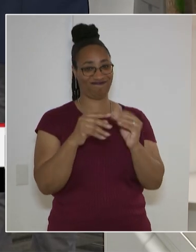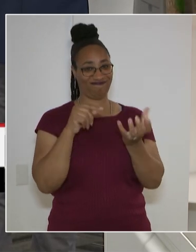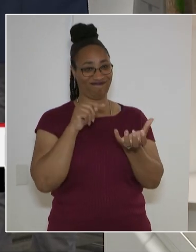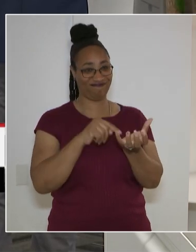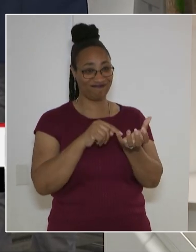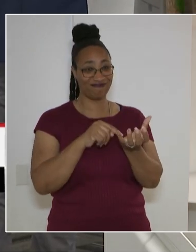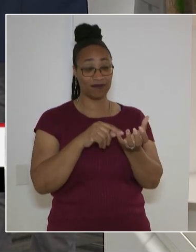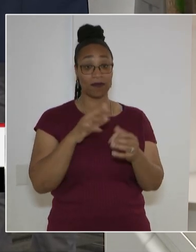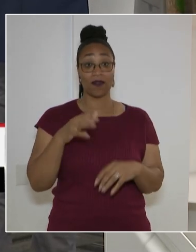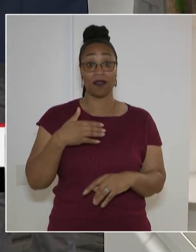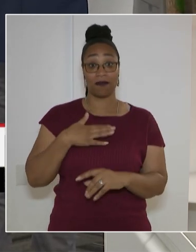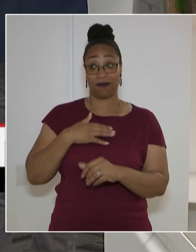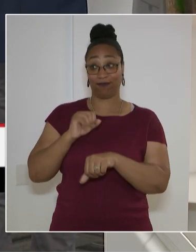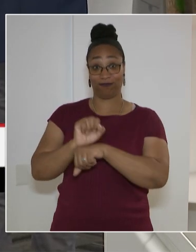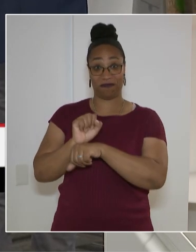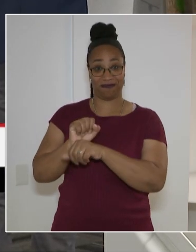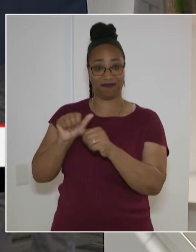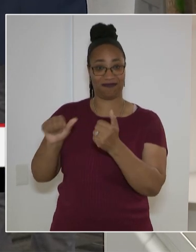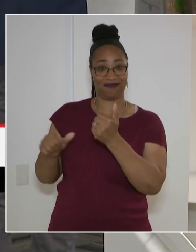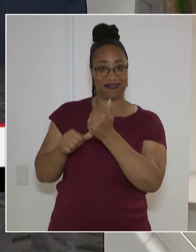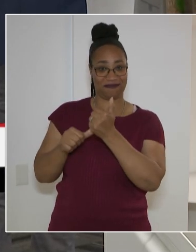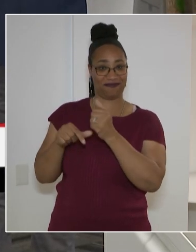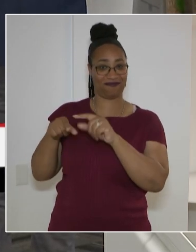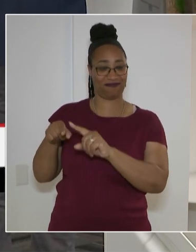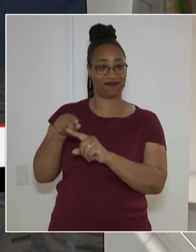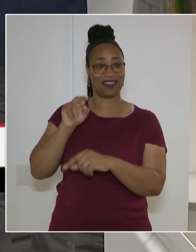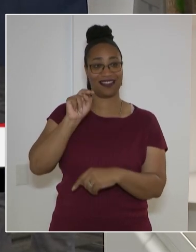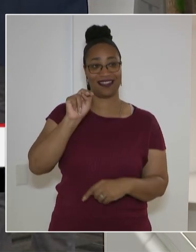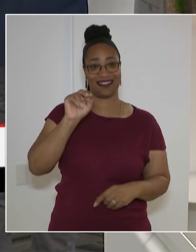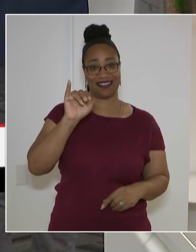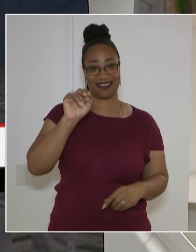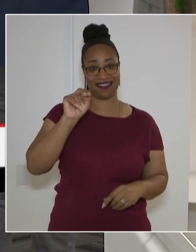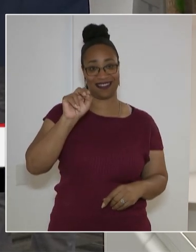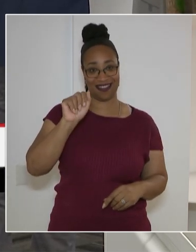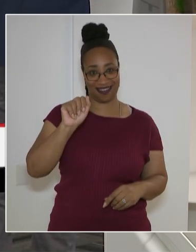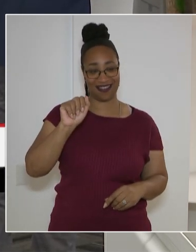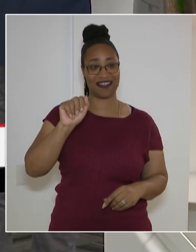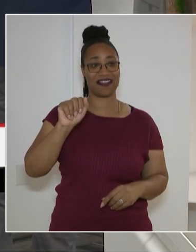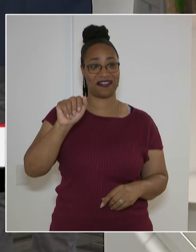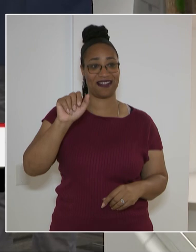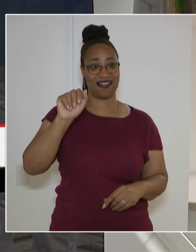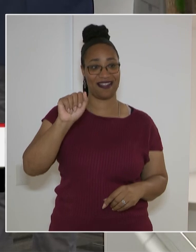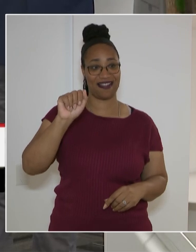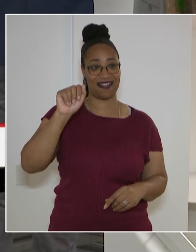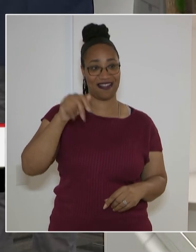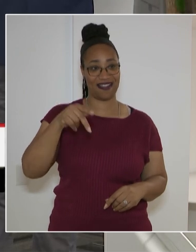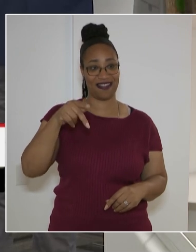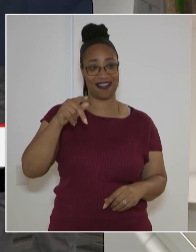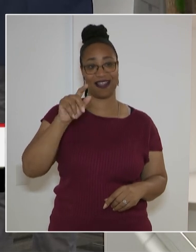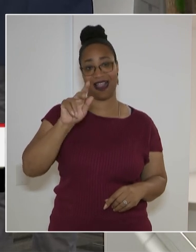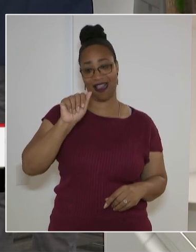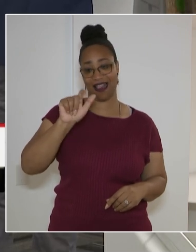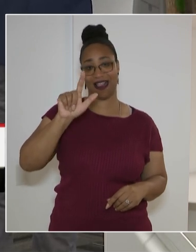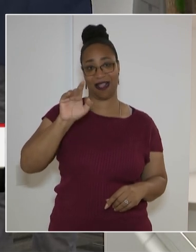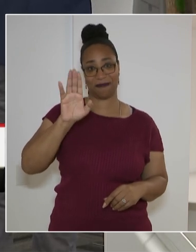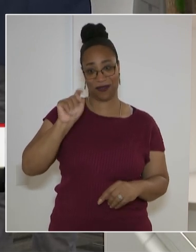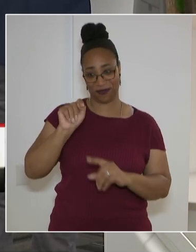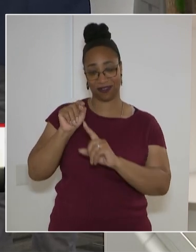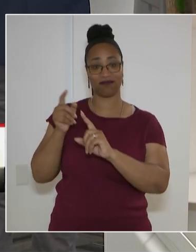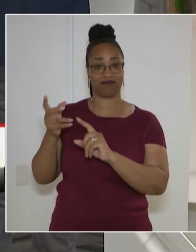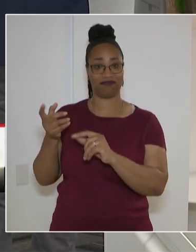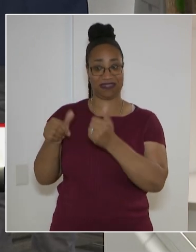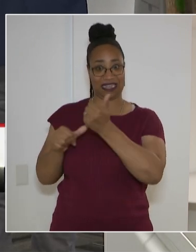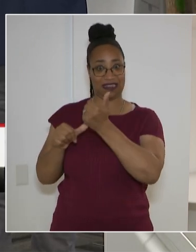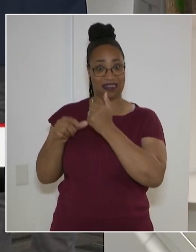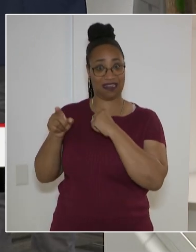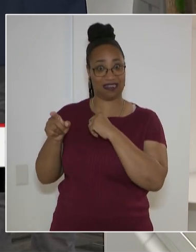DMPED, their job is to tell that story, working with our partners at the Economic Partnership led by